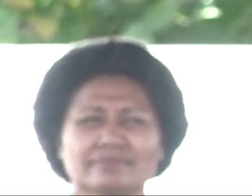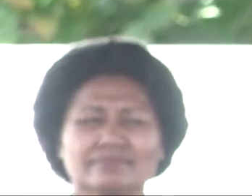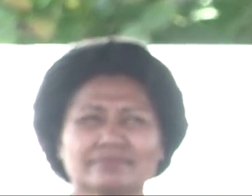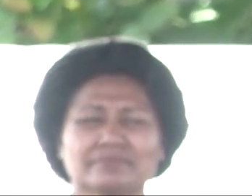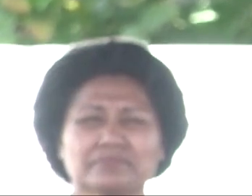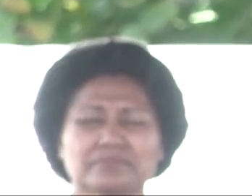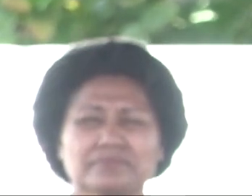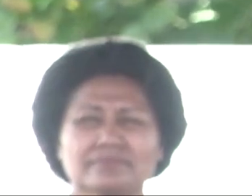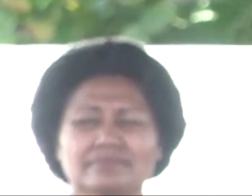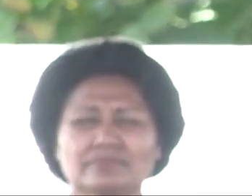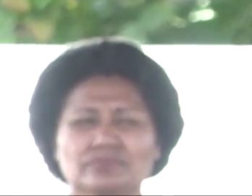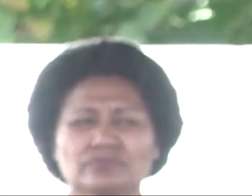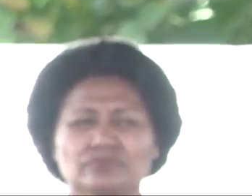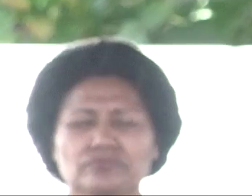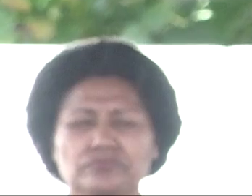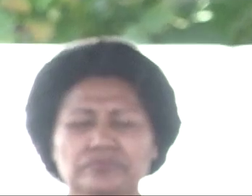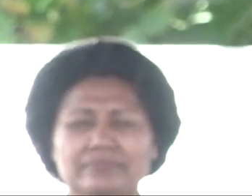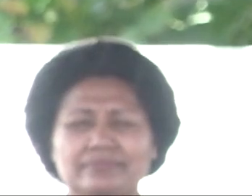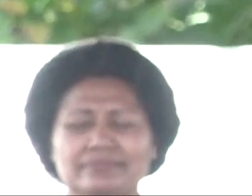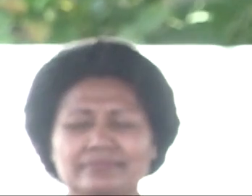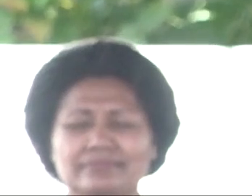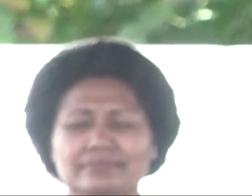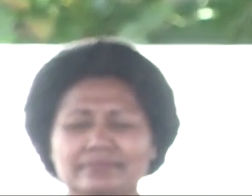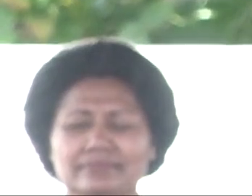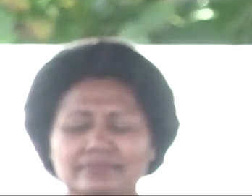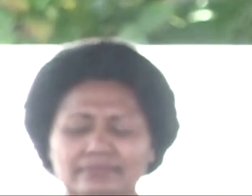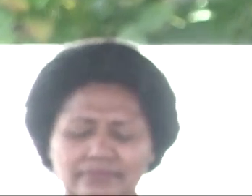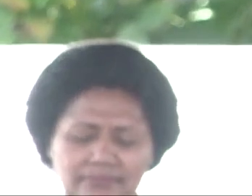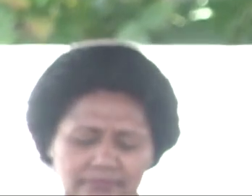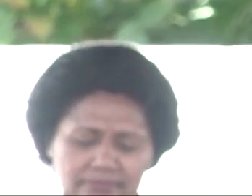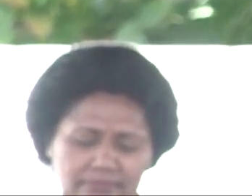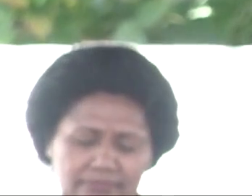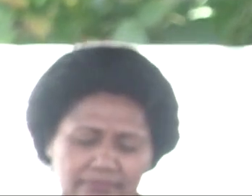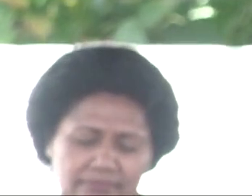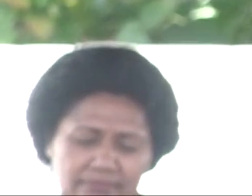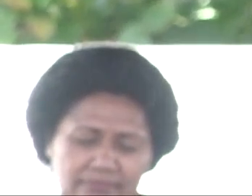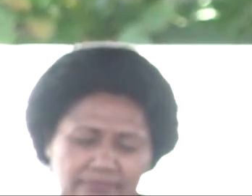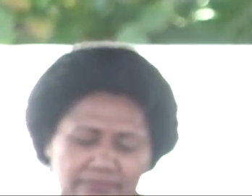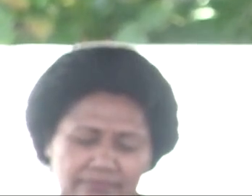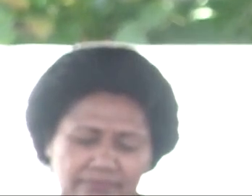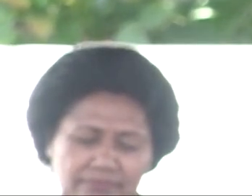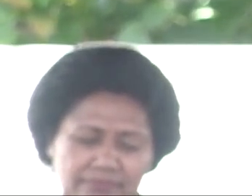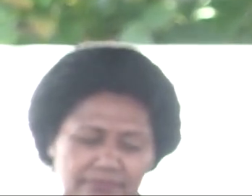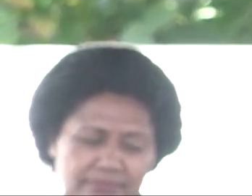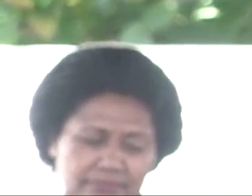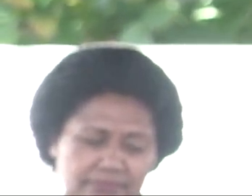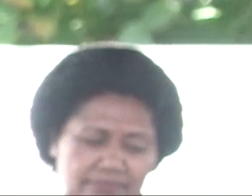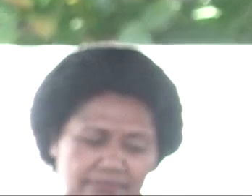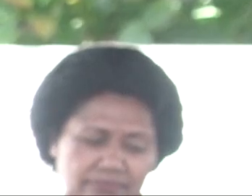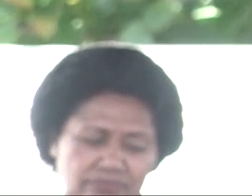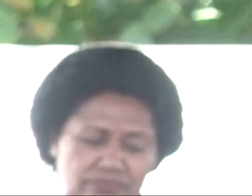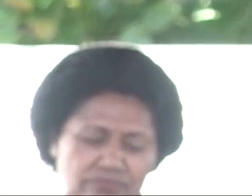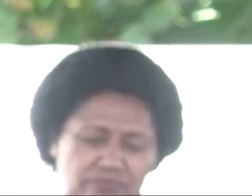exist to present wonderful opportunities for Pathfinders to come together and participate in the vast range